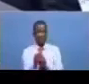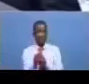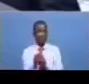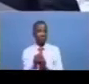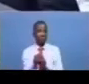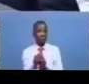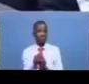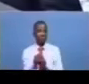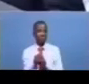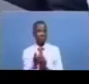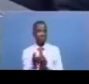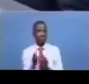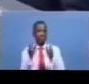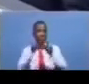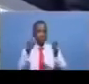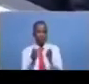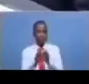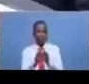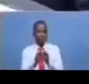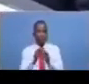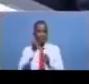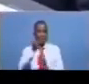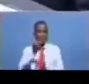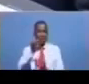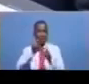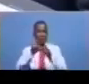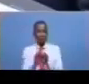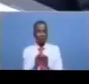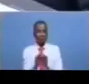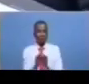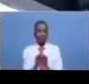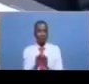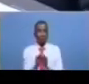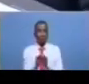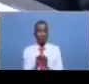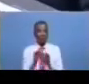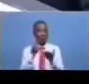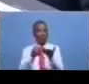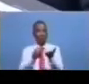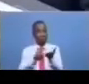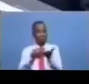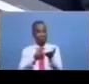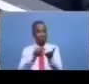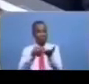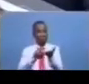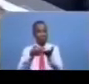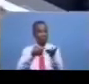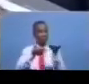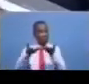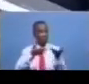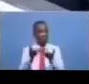But the party has issued a statement on this issue. Not necessarily